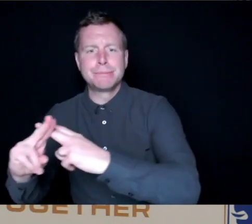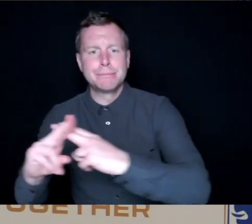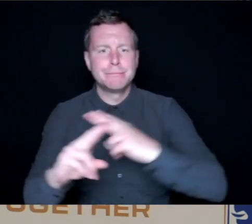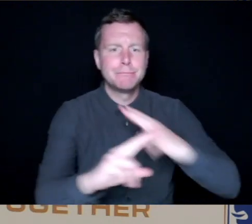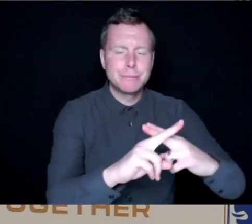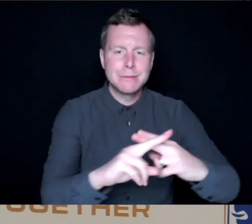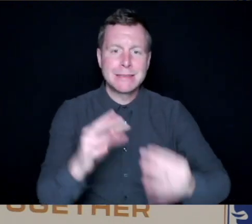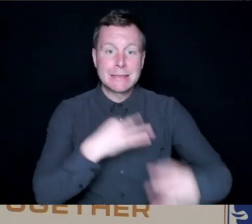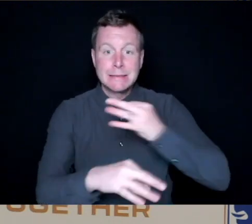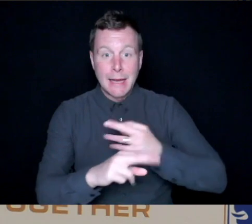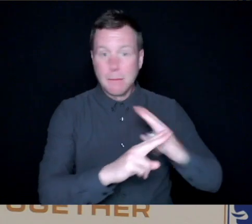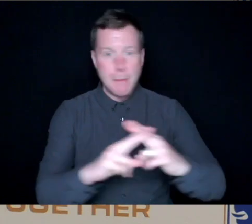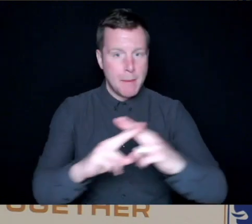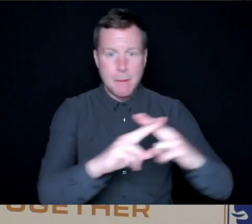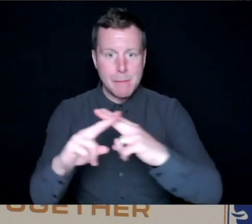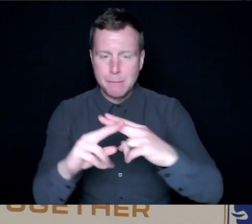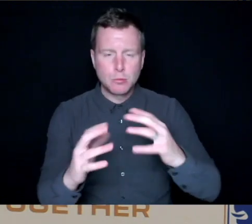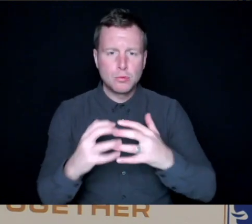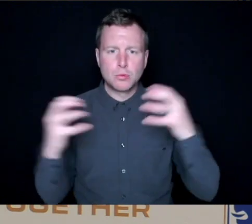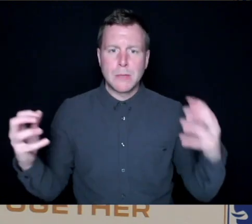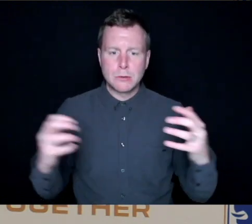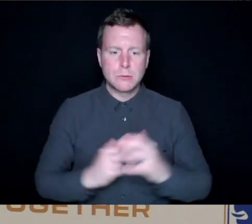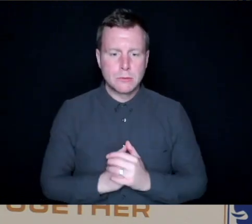And we're really